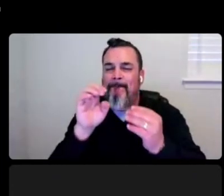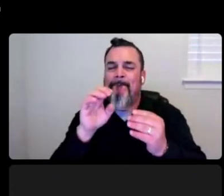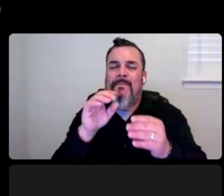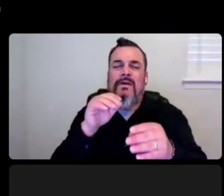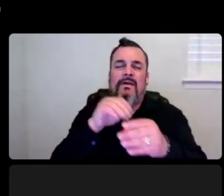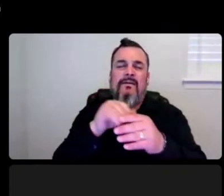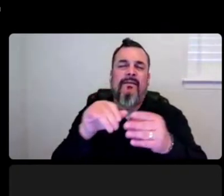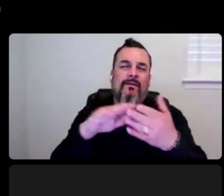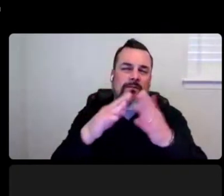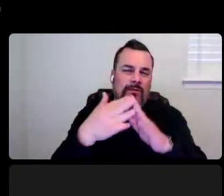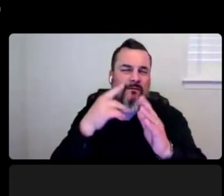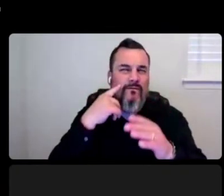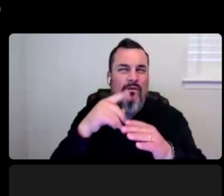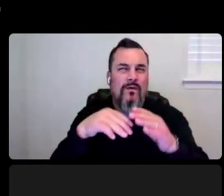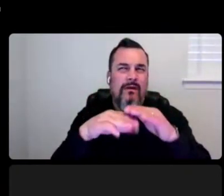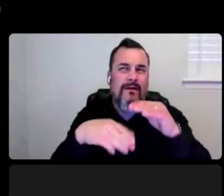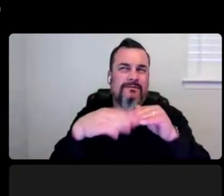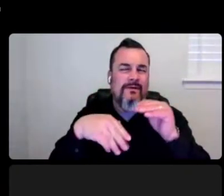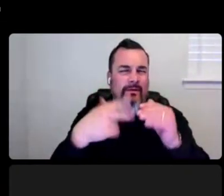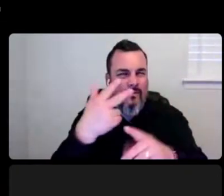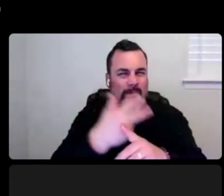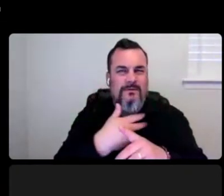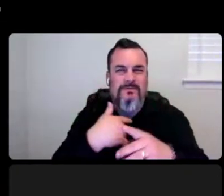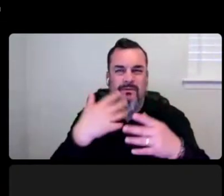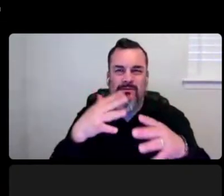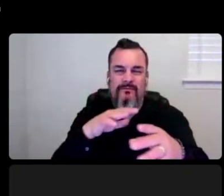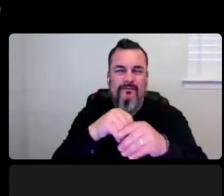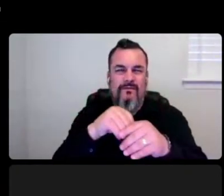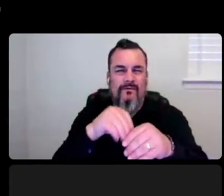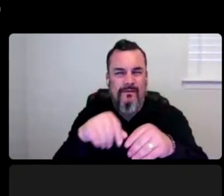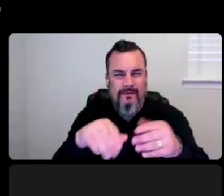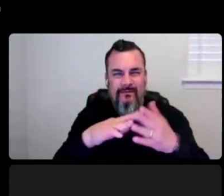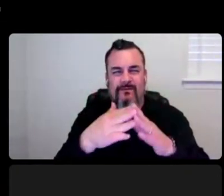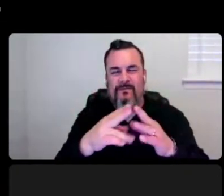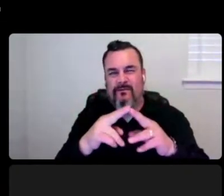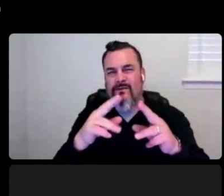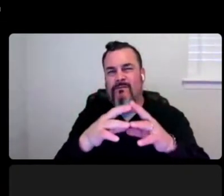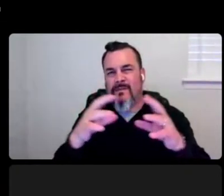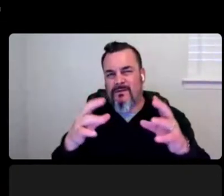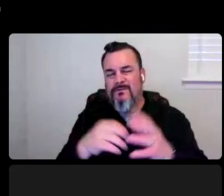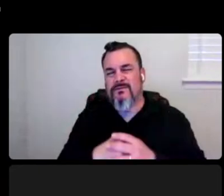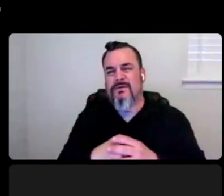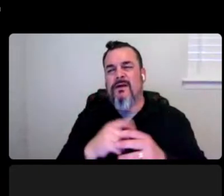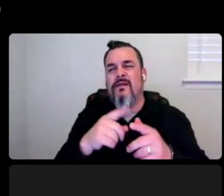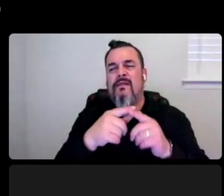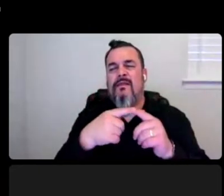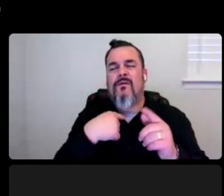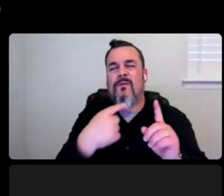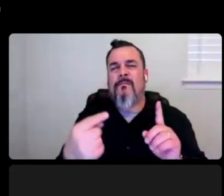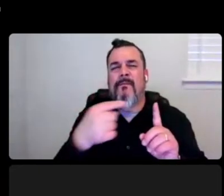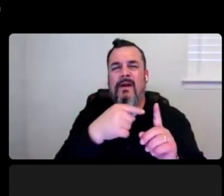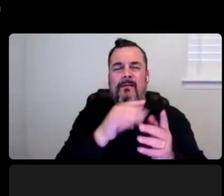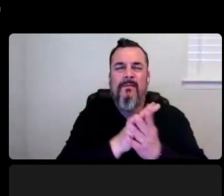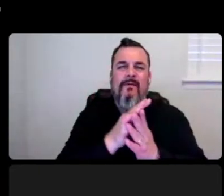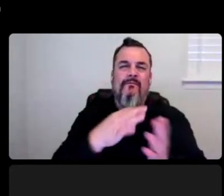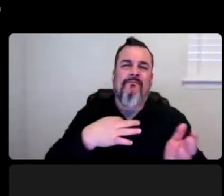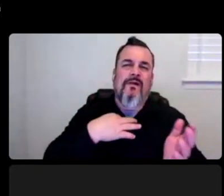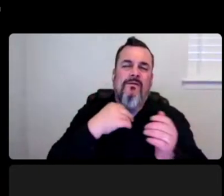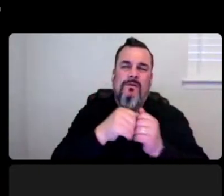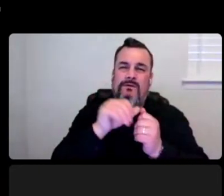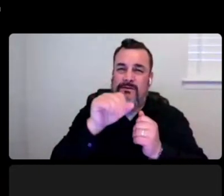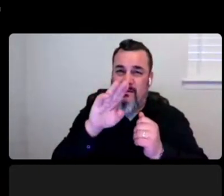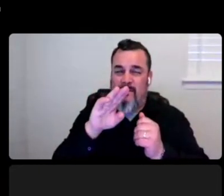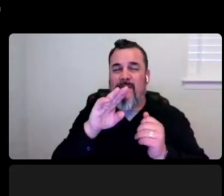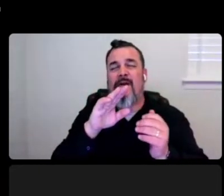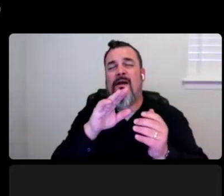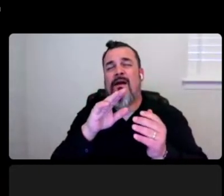in the community for, I think, less than 3 months, I was already involved in this community very much. Then I went back and became a volunteer with the San Marino County